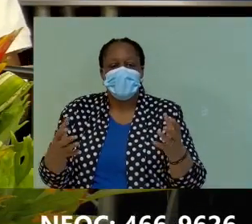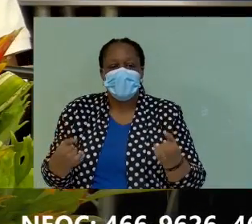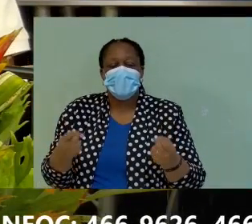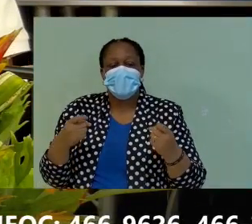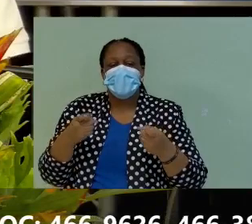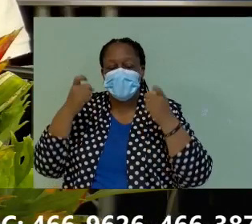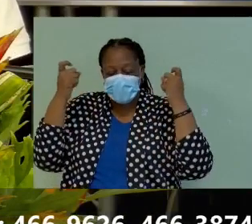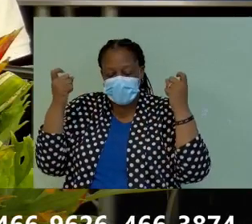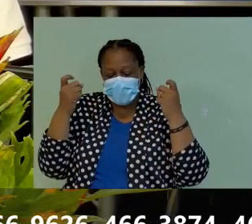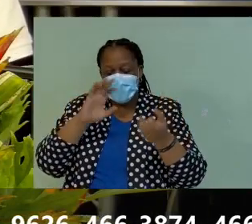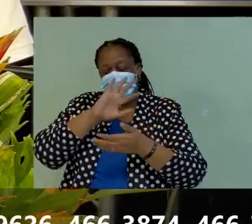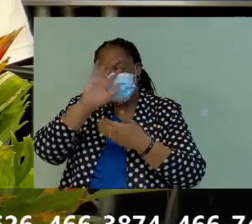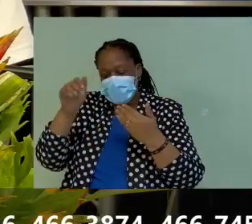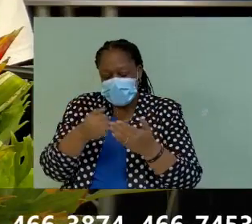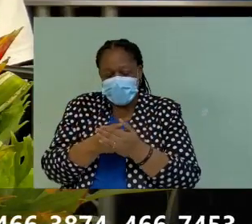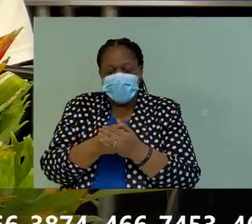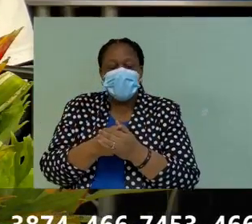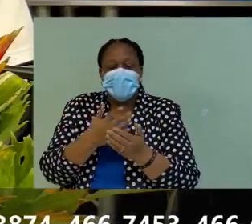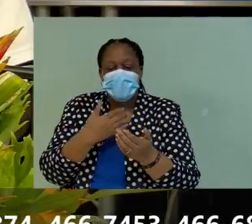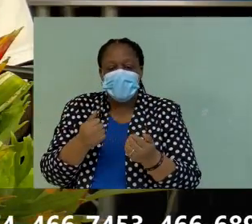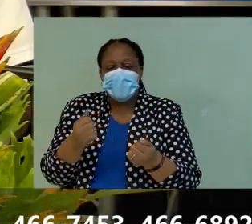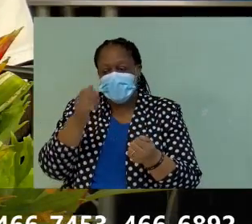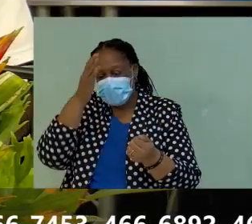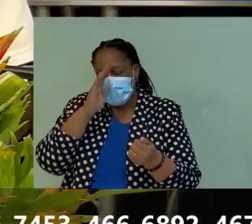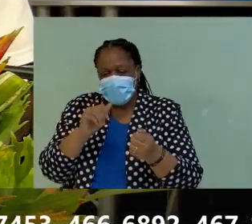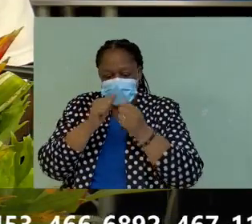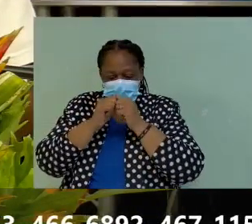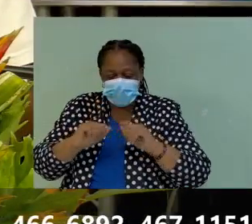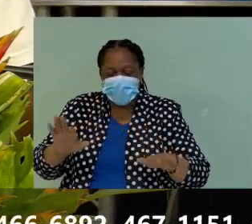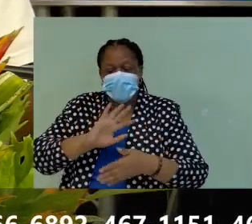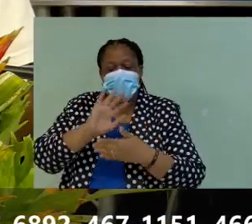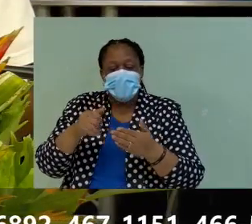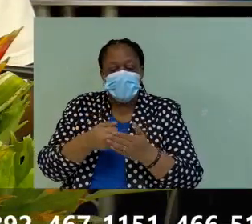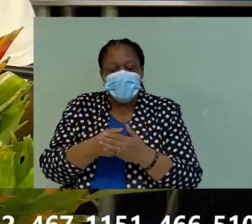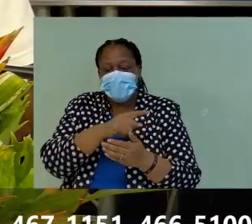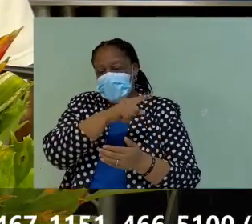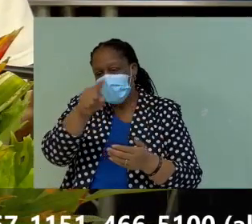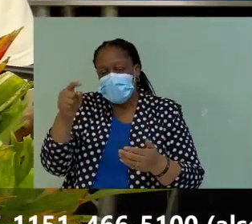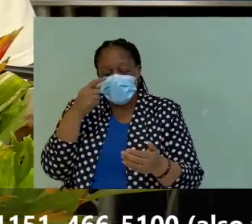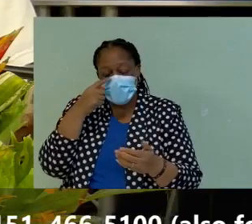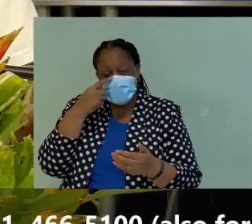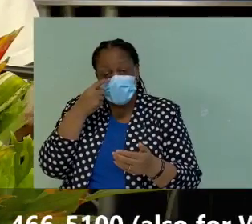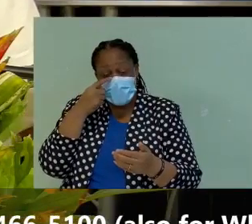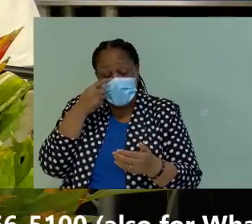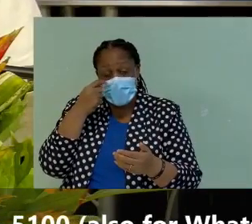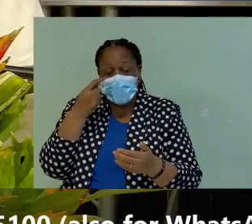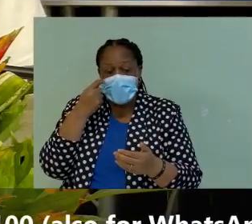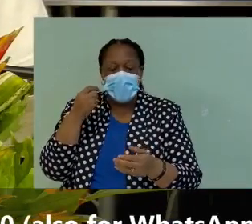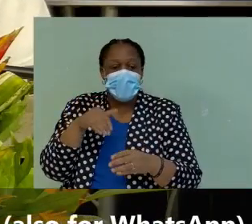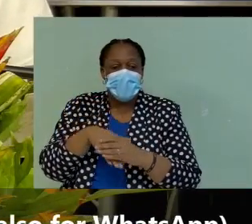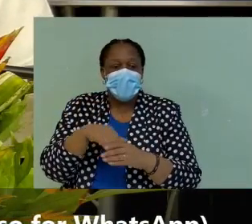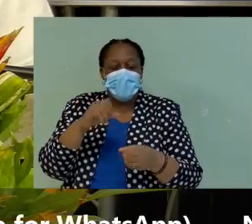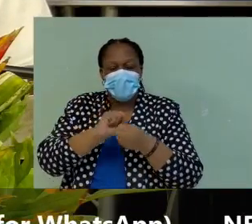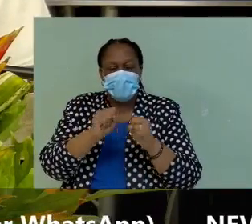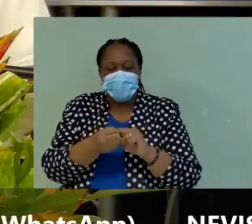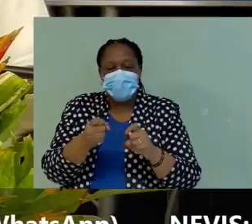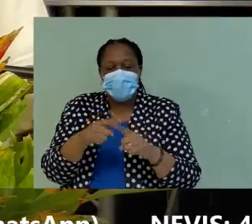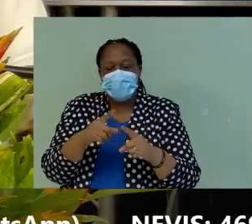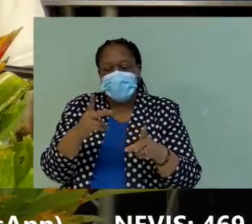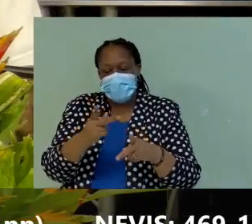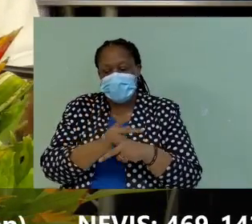God bless each and every one of you for your willingness to serve and your fortitude in the fight to keep us all